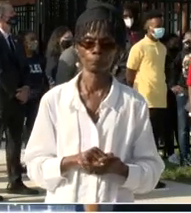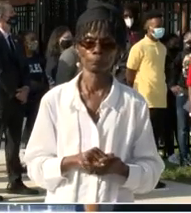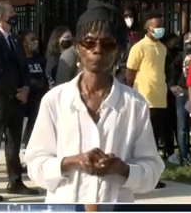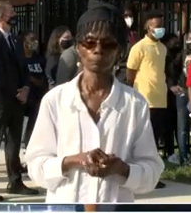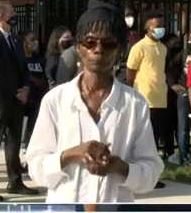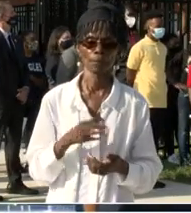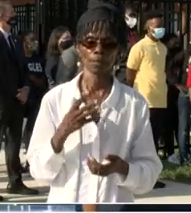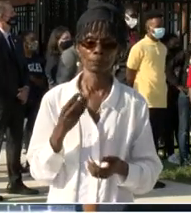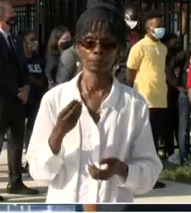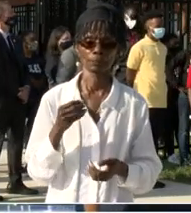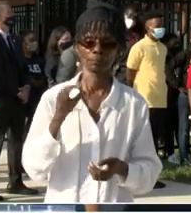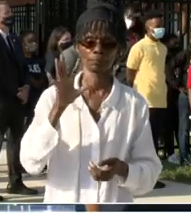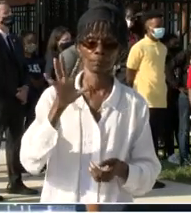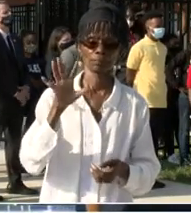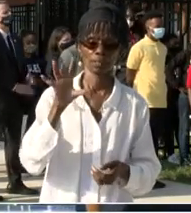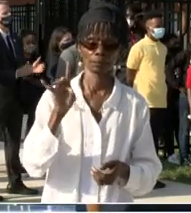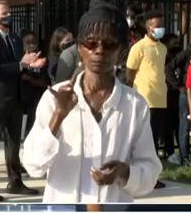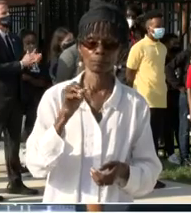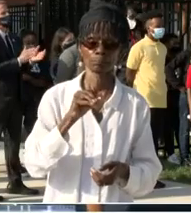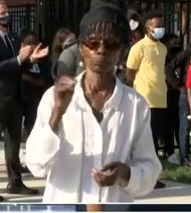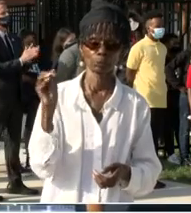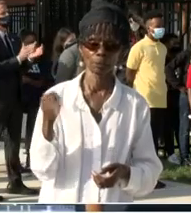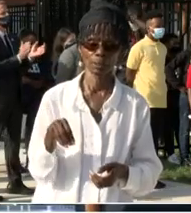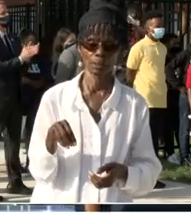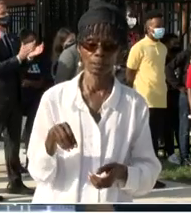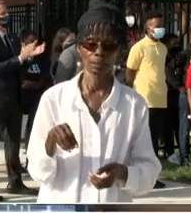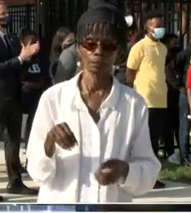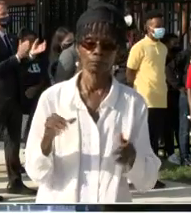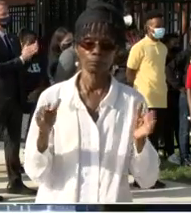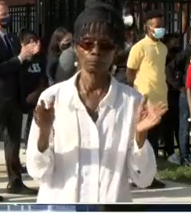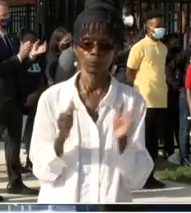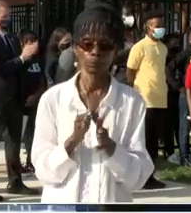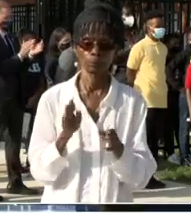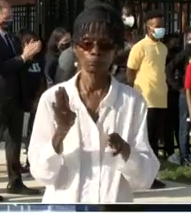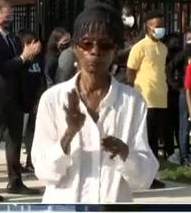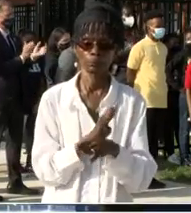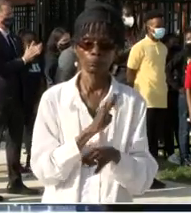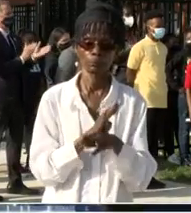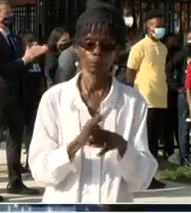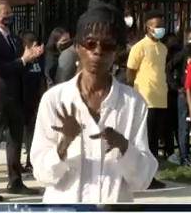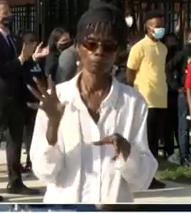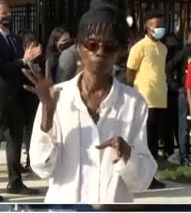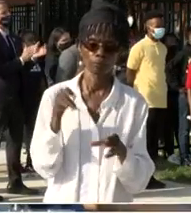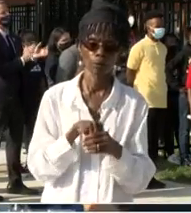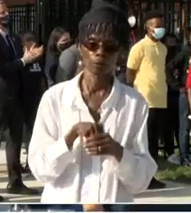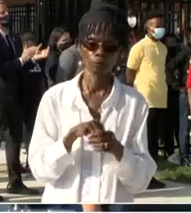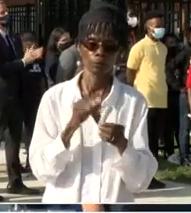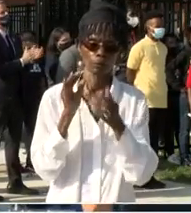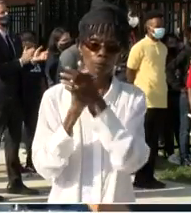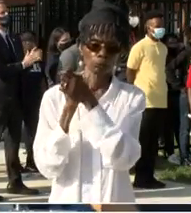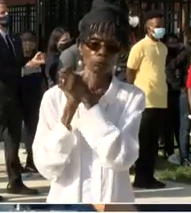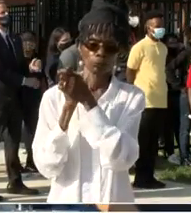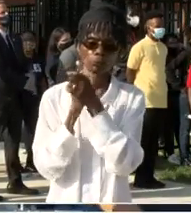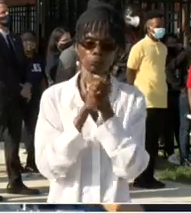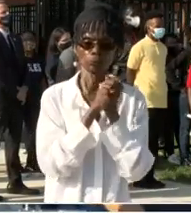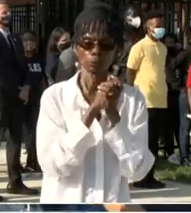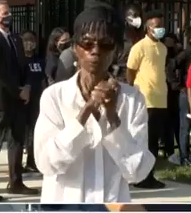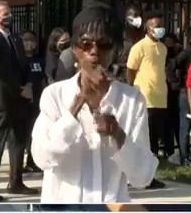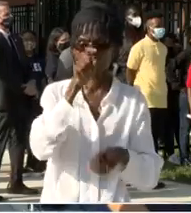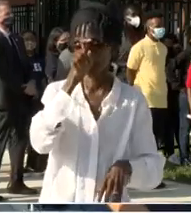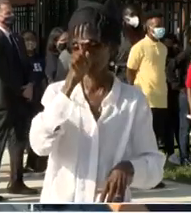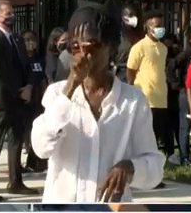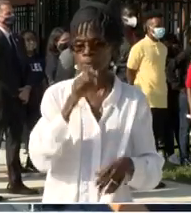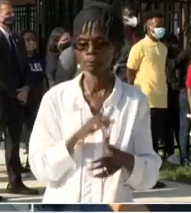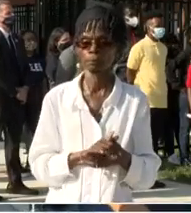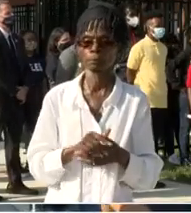58% SBE participation. Congratulations, Eagles. At DGS, we hope you reach great heights in your